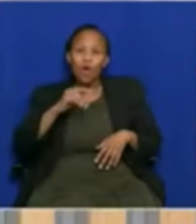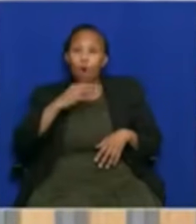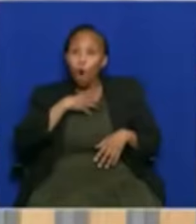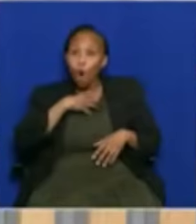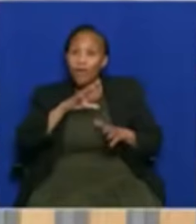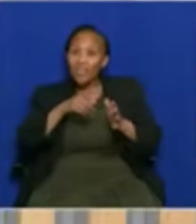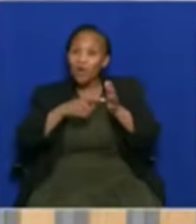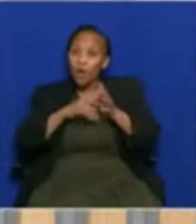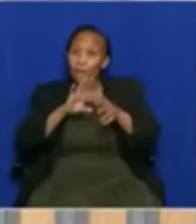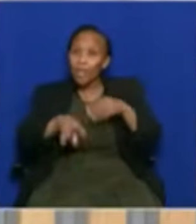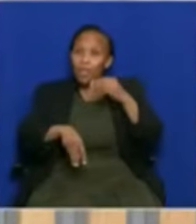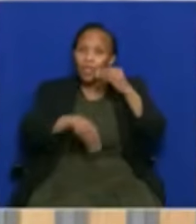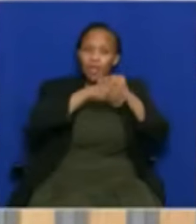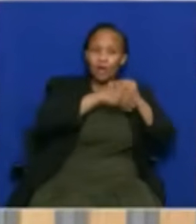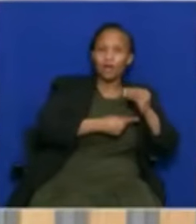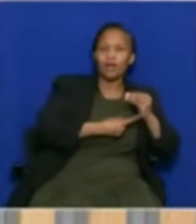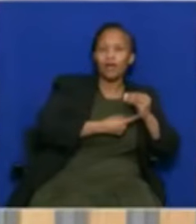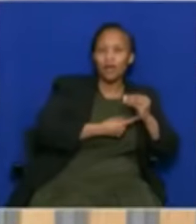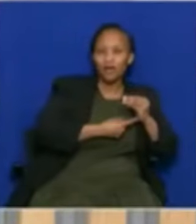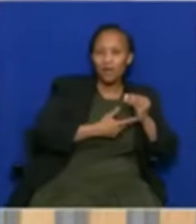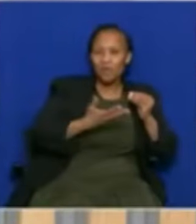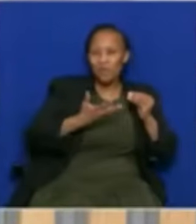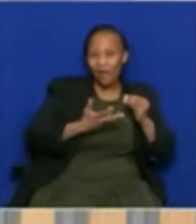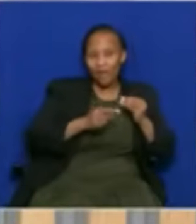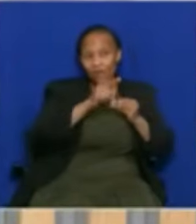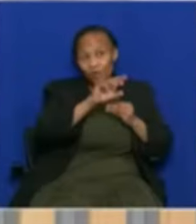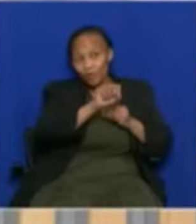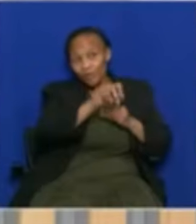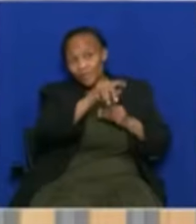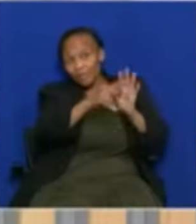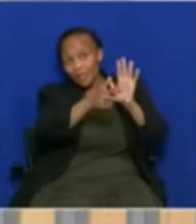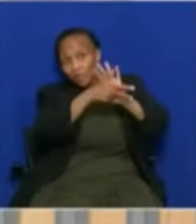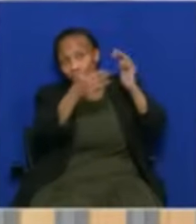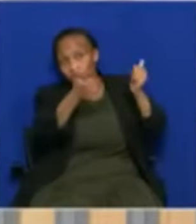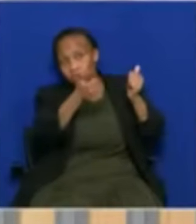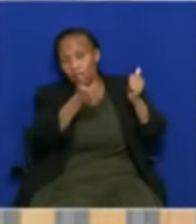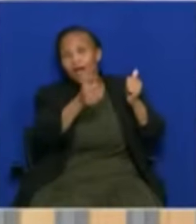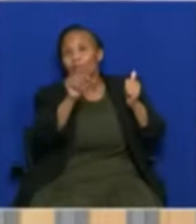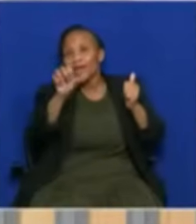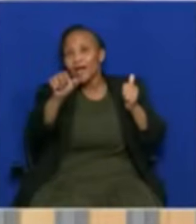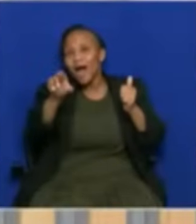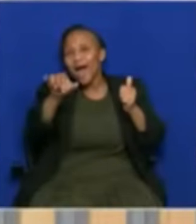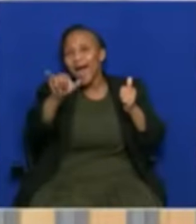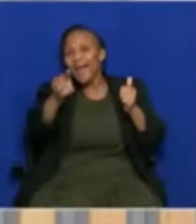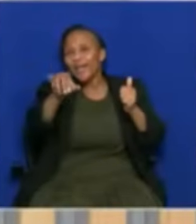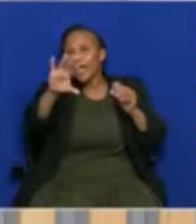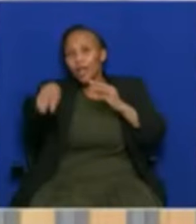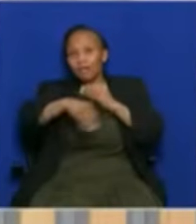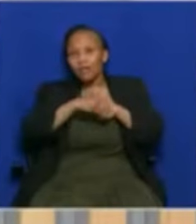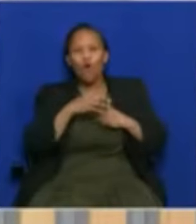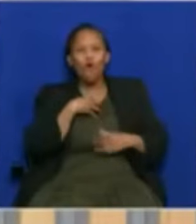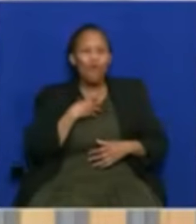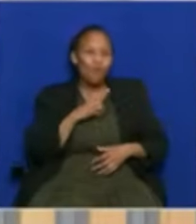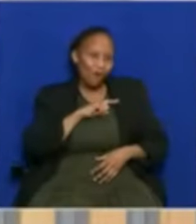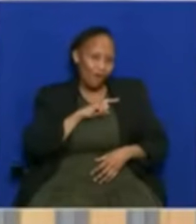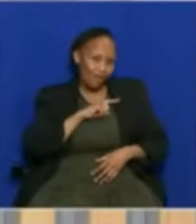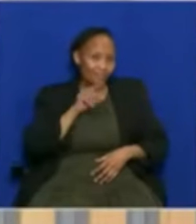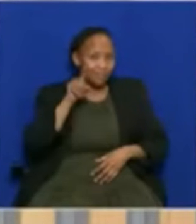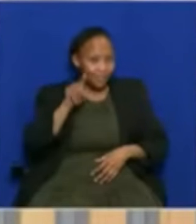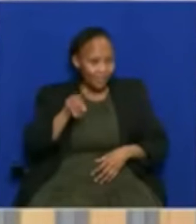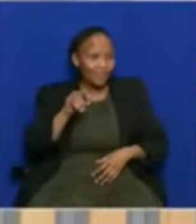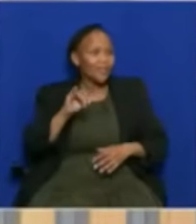requirements that SAPS has approved? Because IDEC is NPA. SAPS releases an